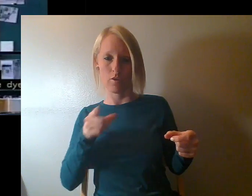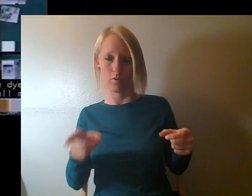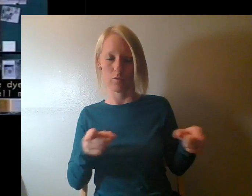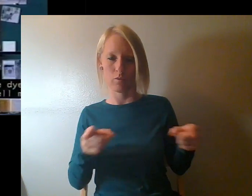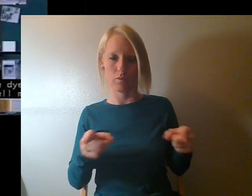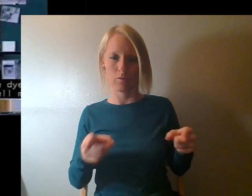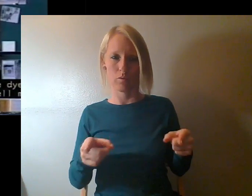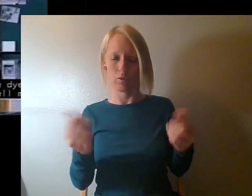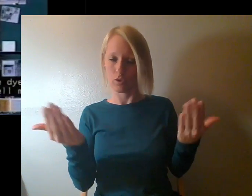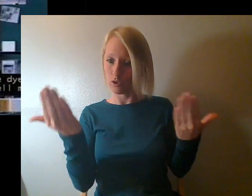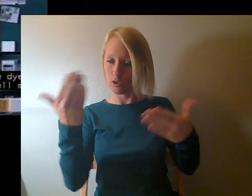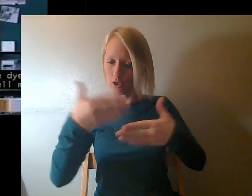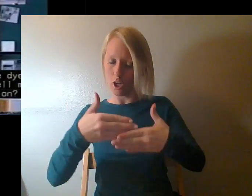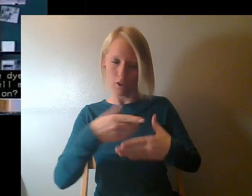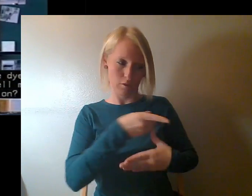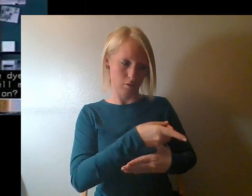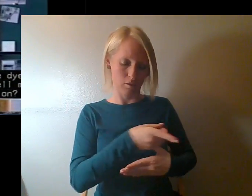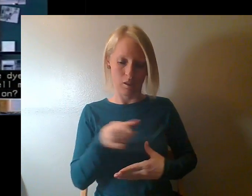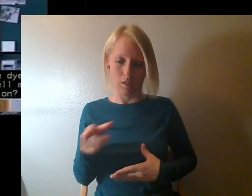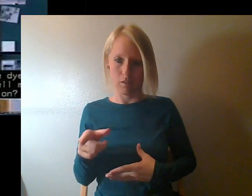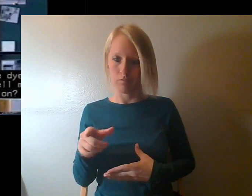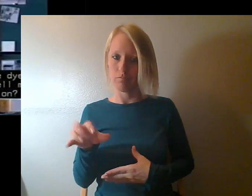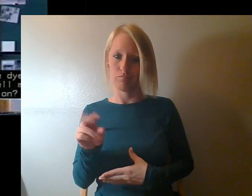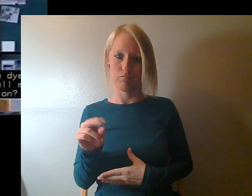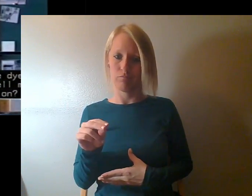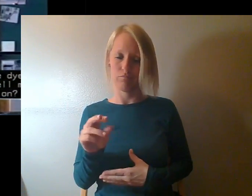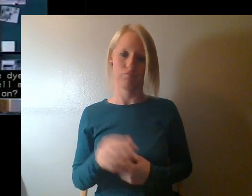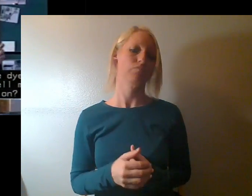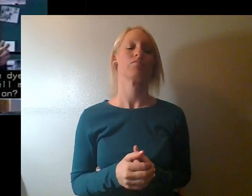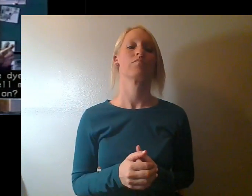what, can anybody tell me what's happening in diffusion?